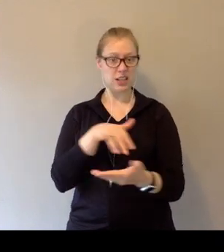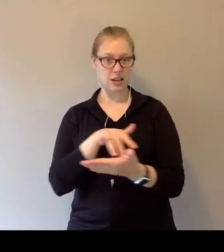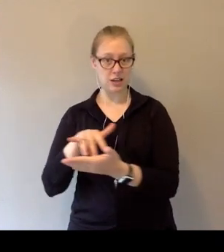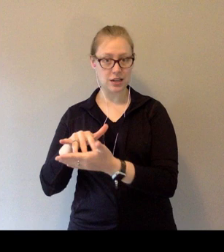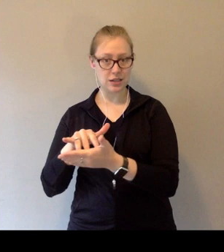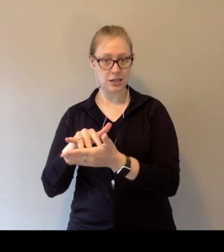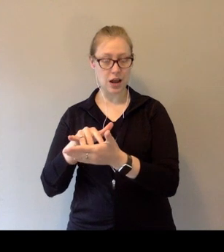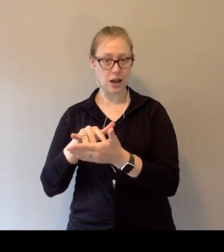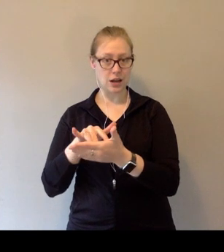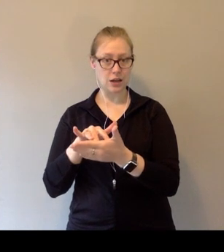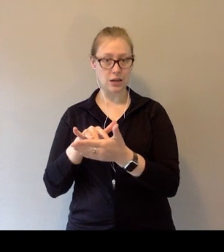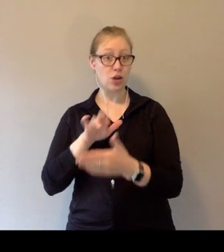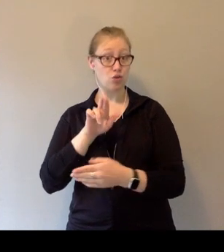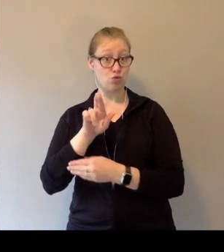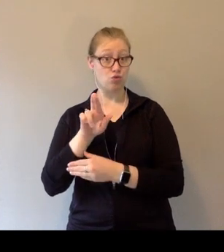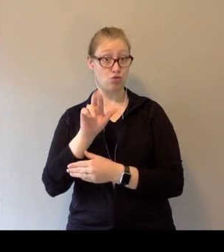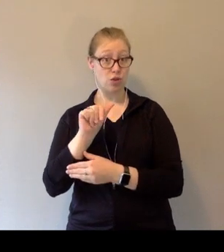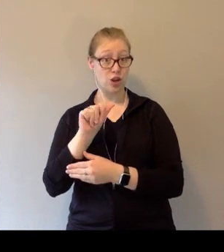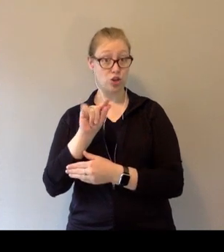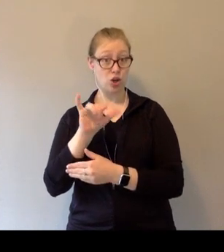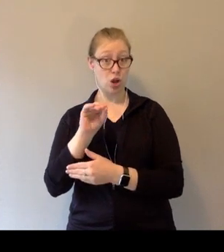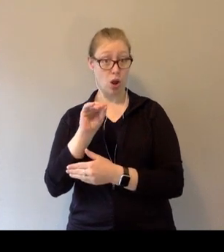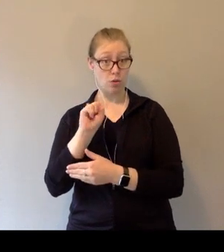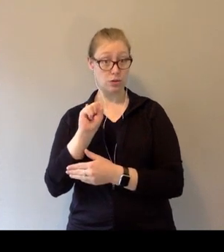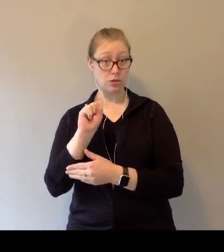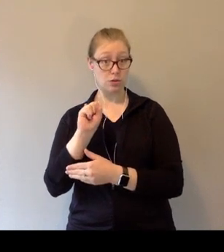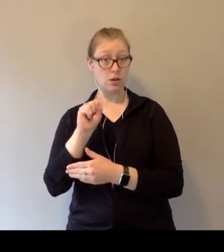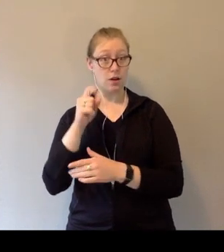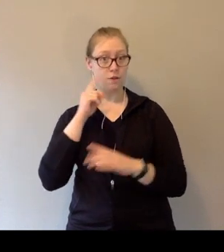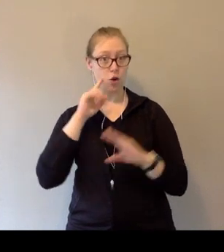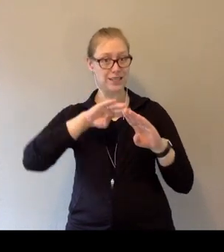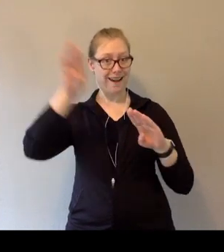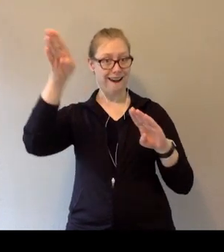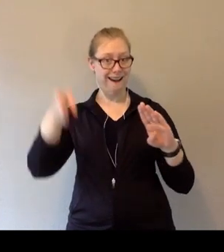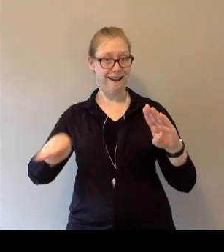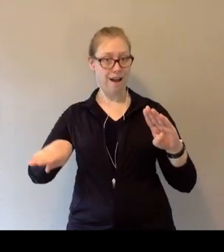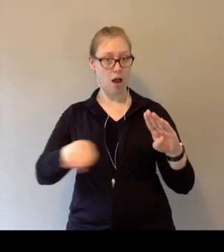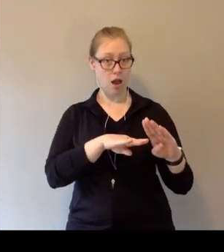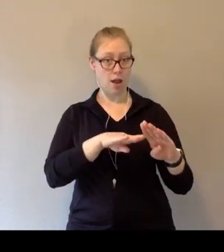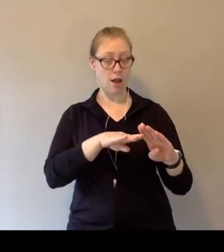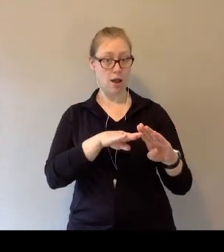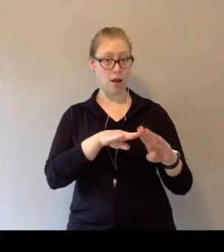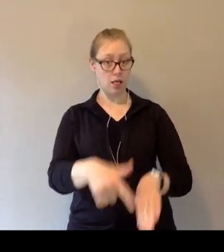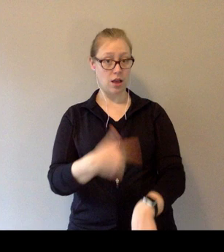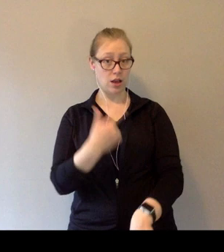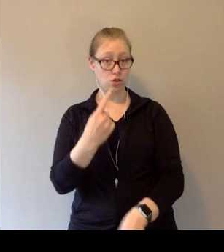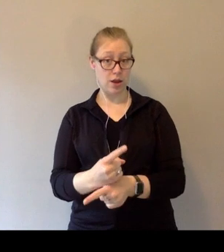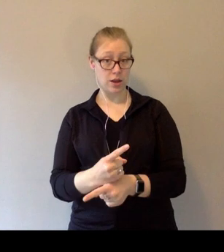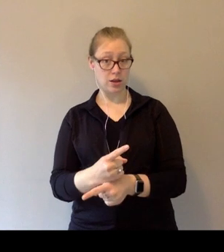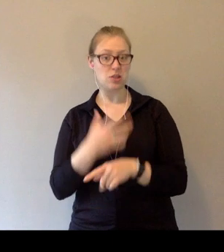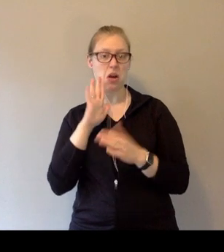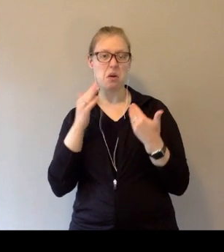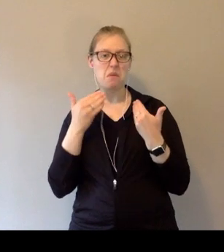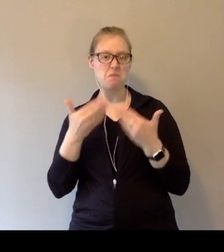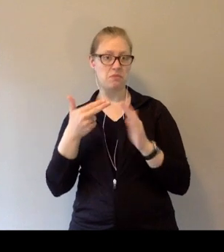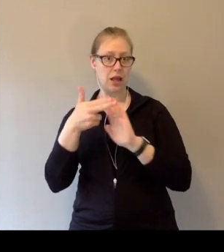the different side lengths. So I'm going to label this triangle. We're going to call it